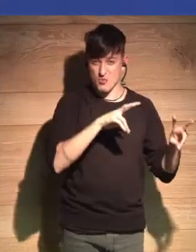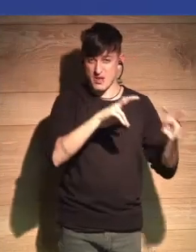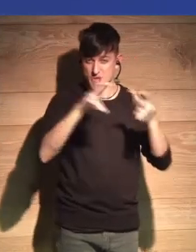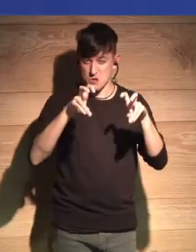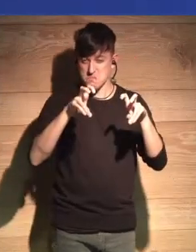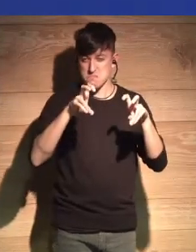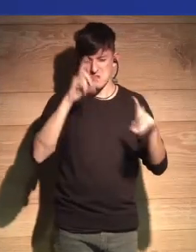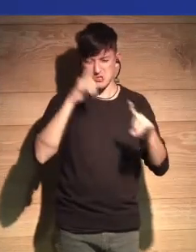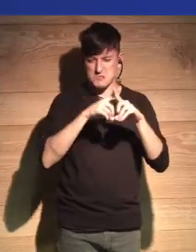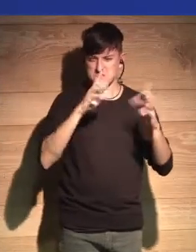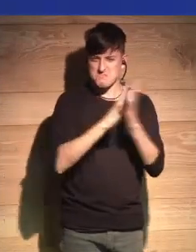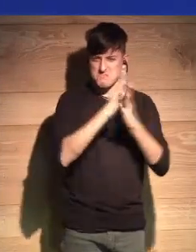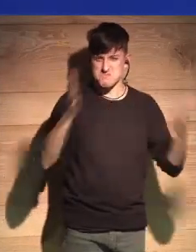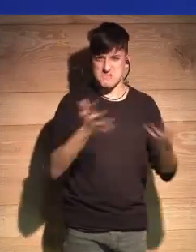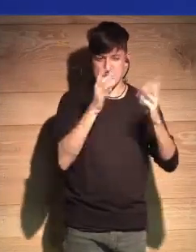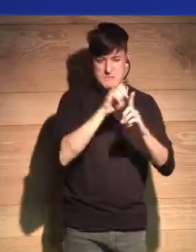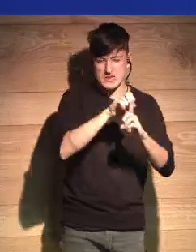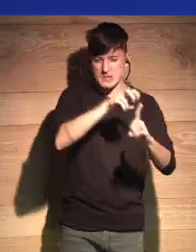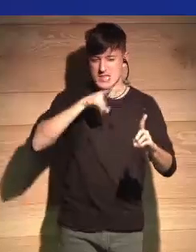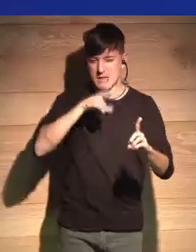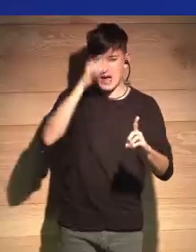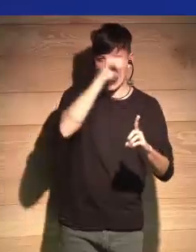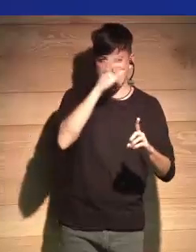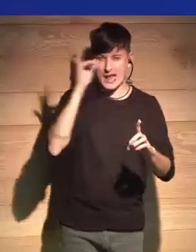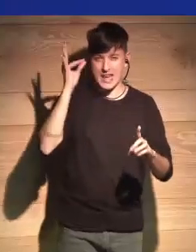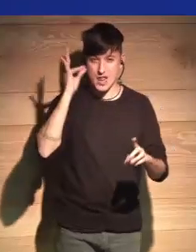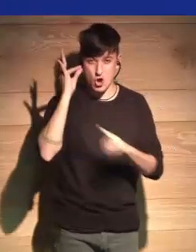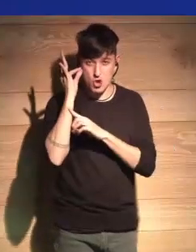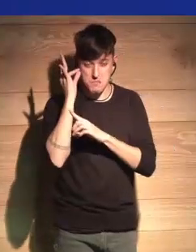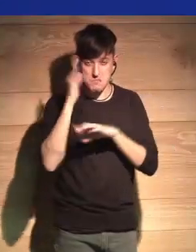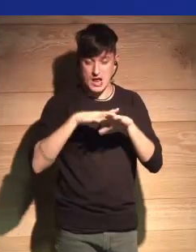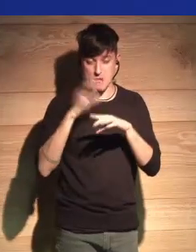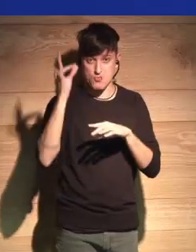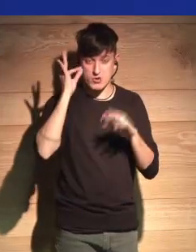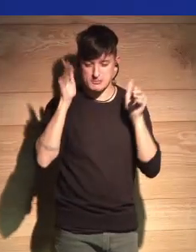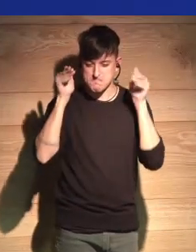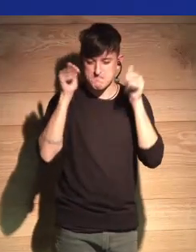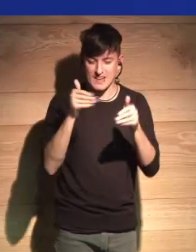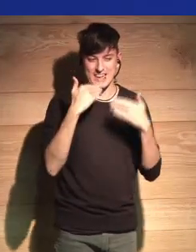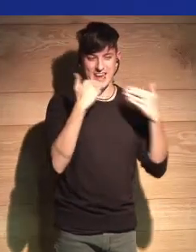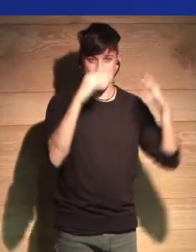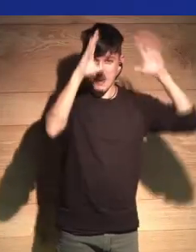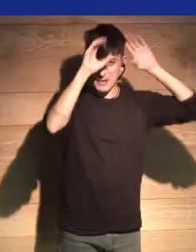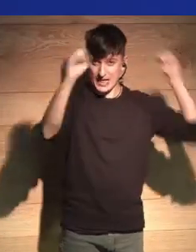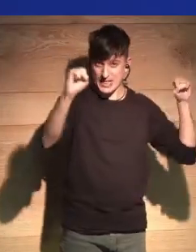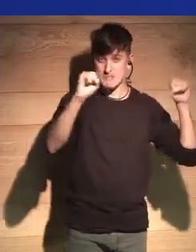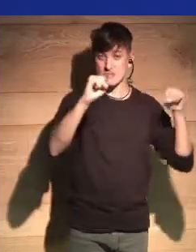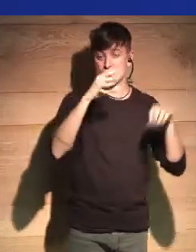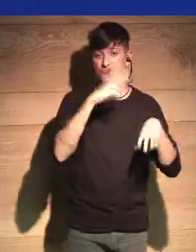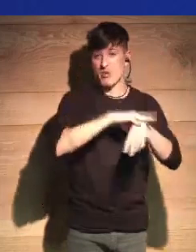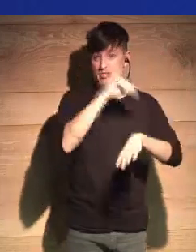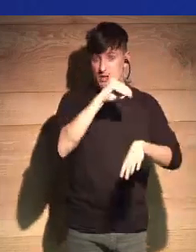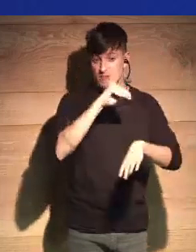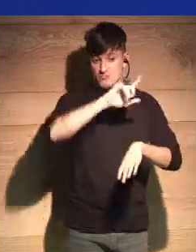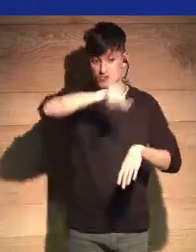and Innovation, tries to promote the involvement of women in science, technology,